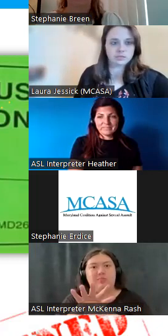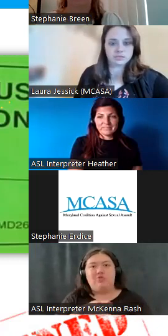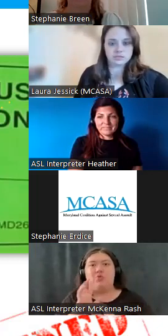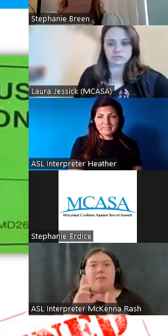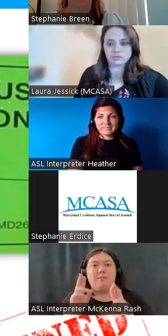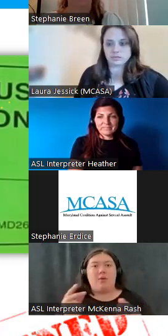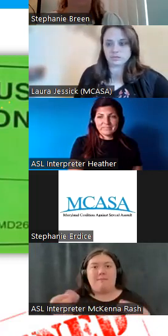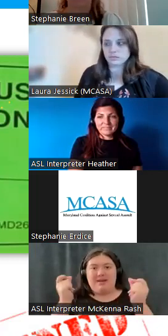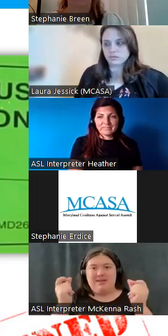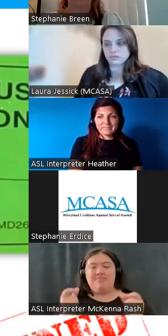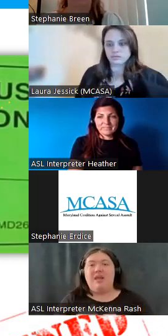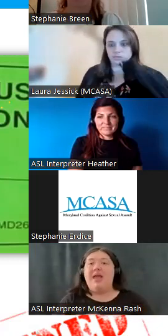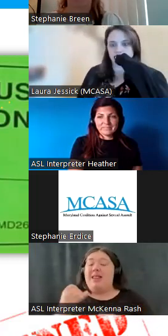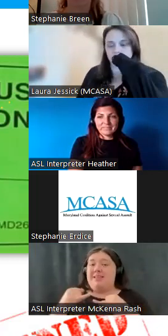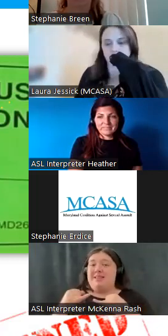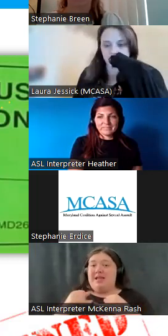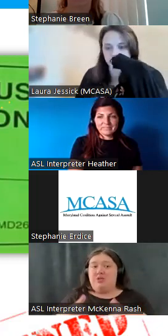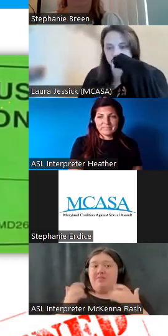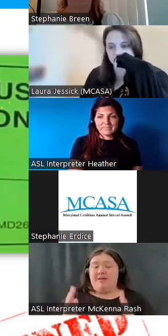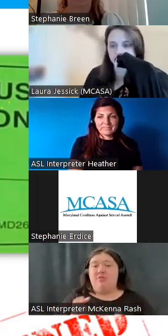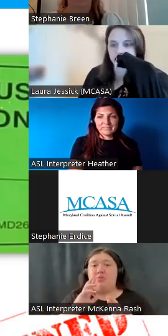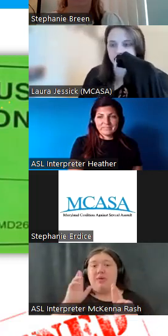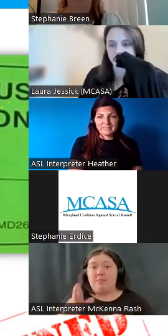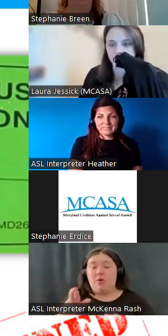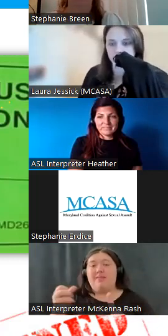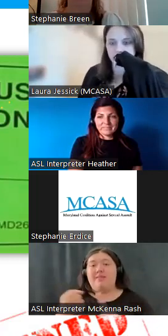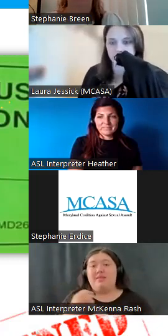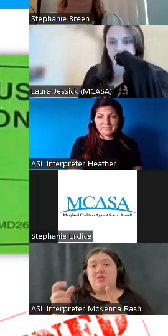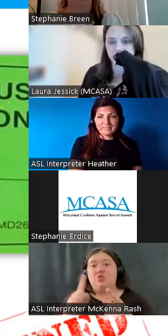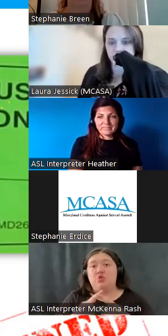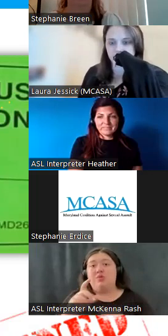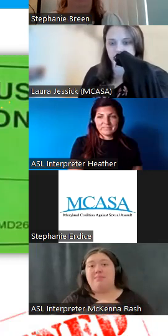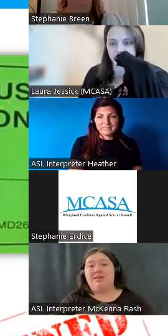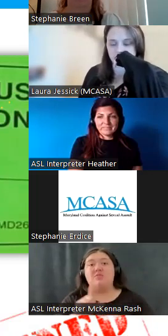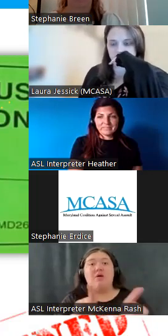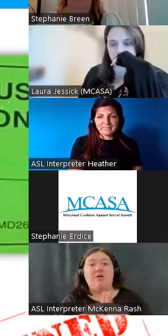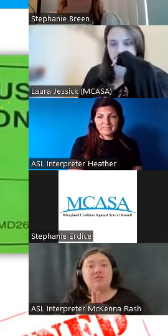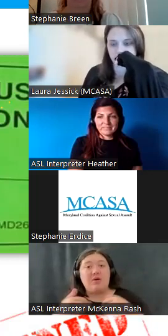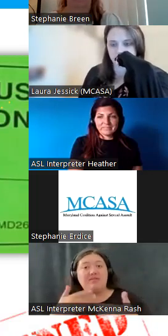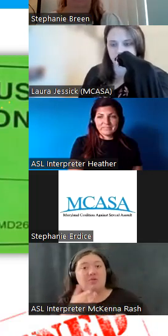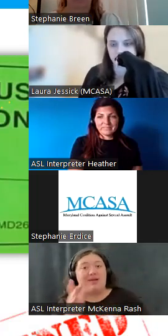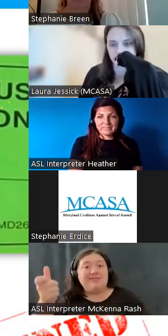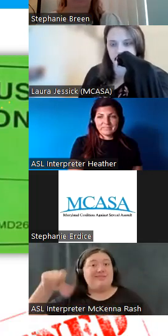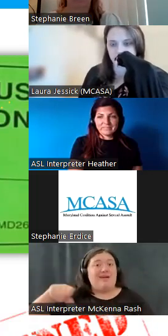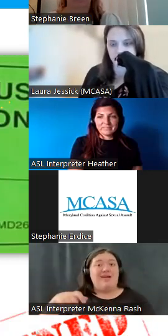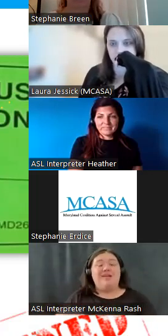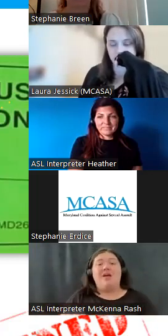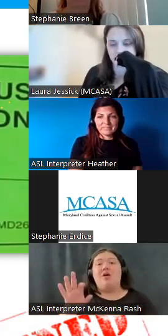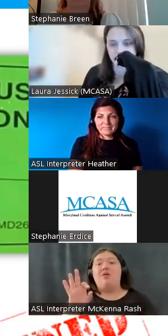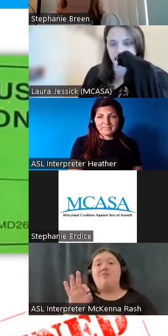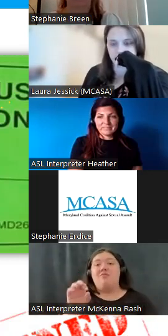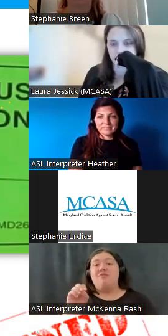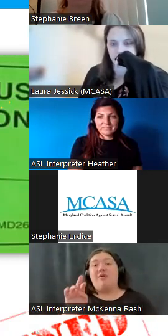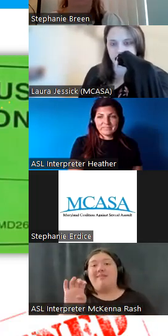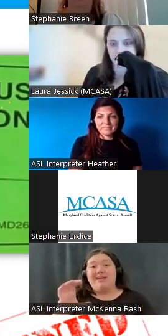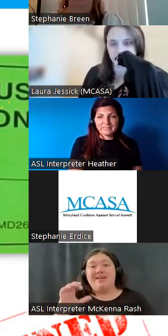And lastly, survivors that report the assault to police also have the right to decline forensic testing of their kit. This